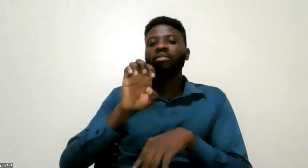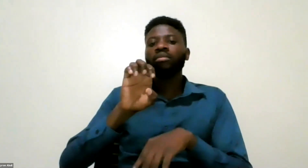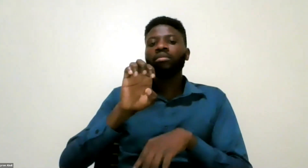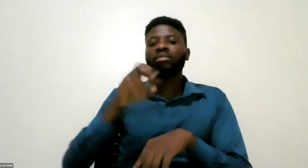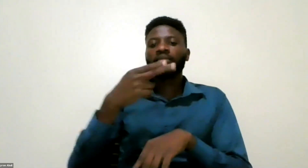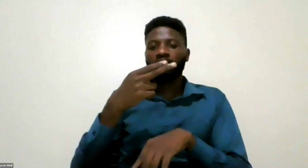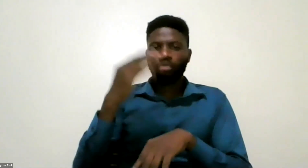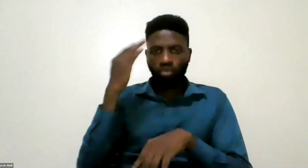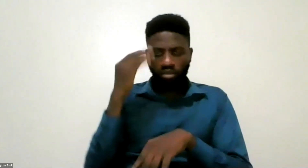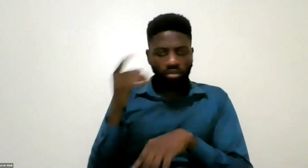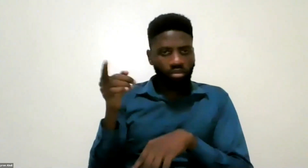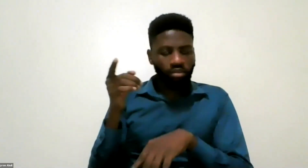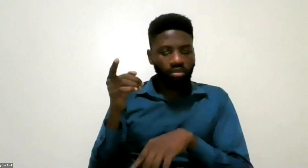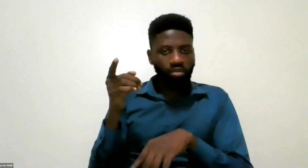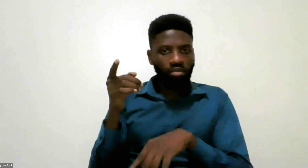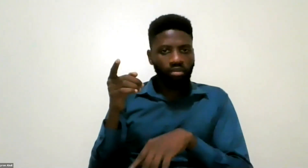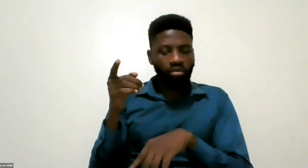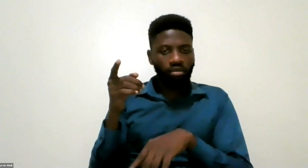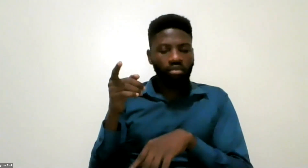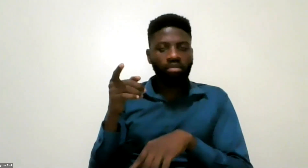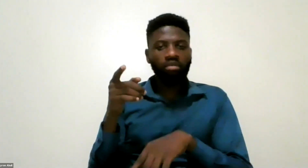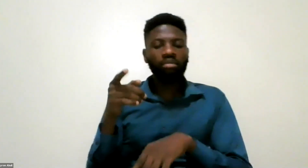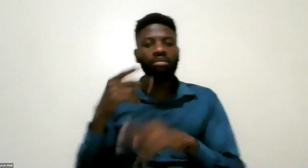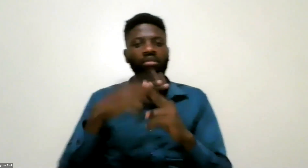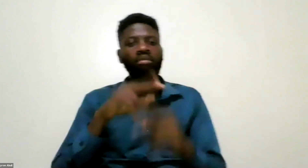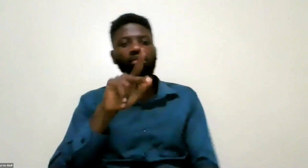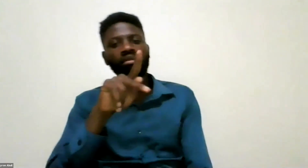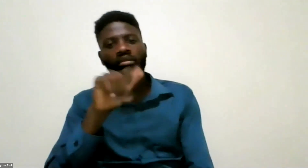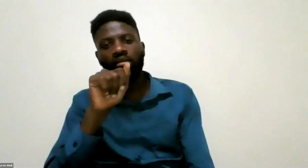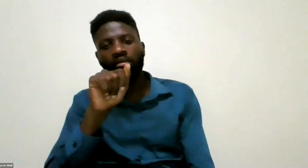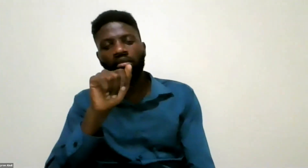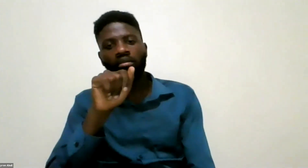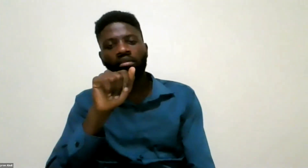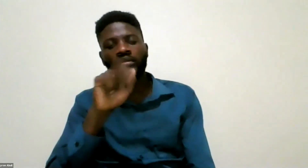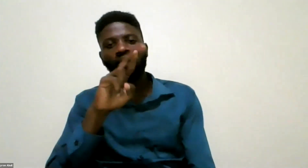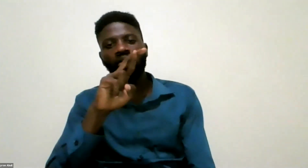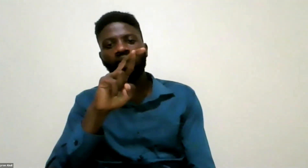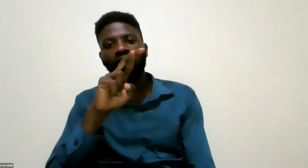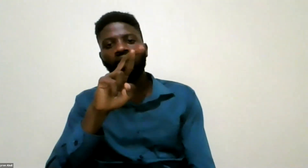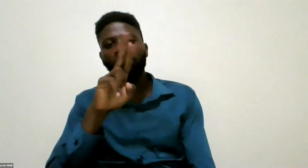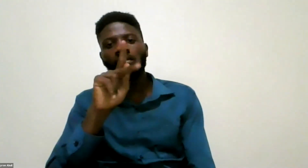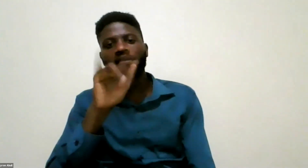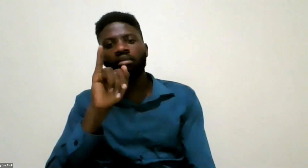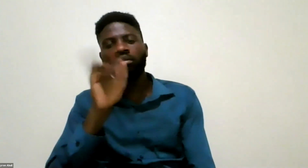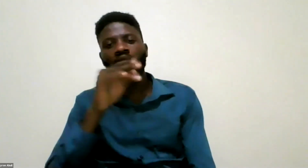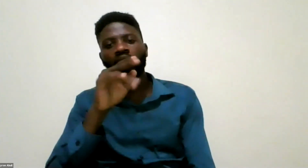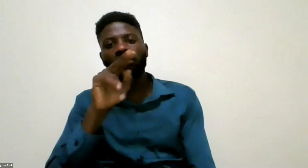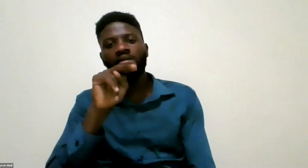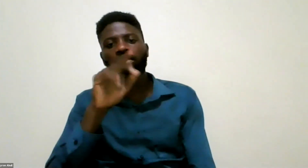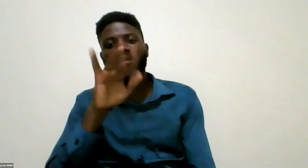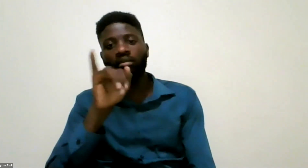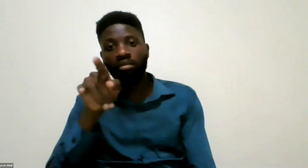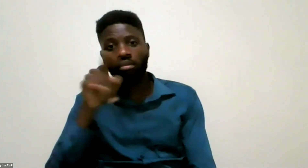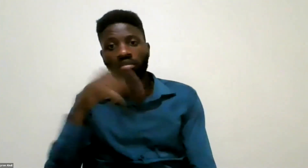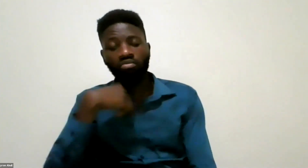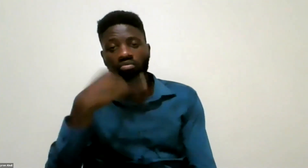with him? Is it Karaoke Ngari or I'm wrong? He is the one, eh? Yes. Yes.